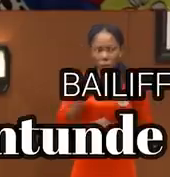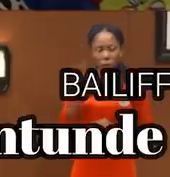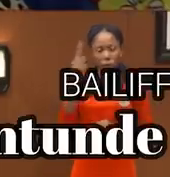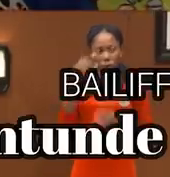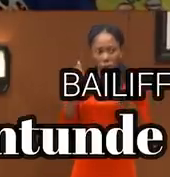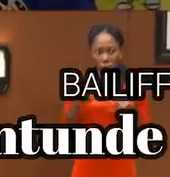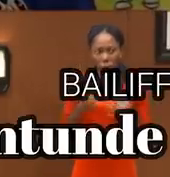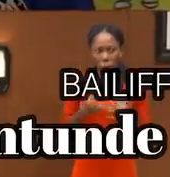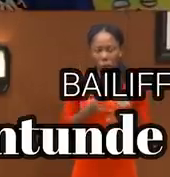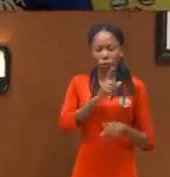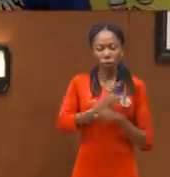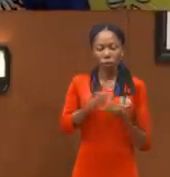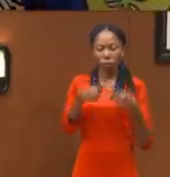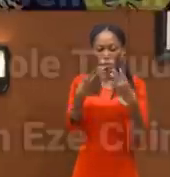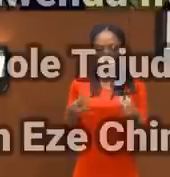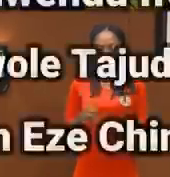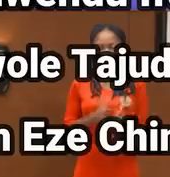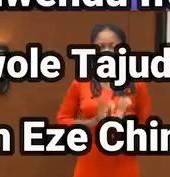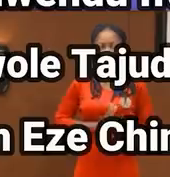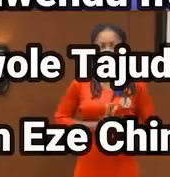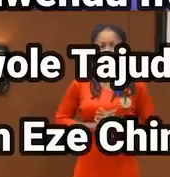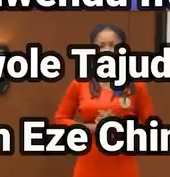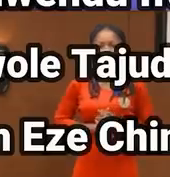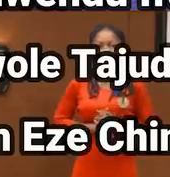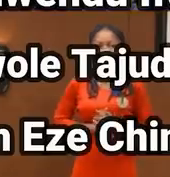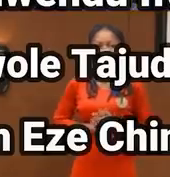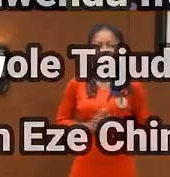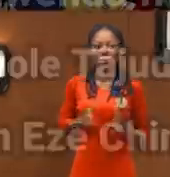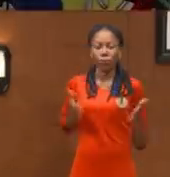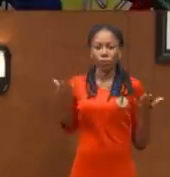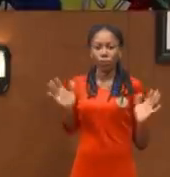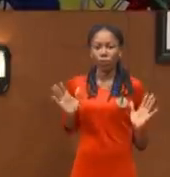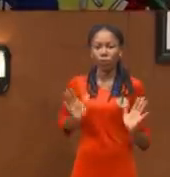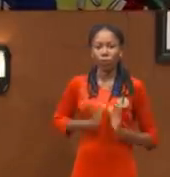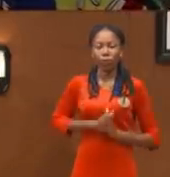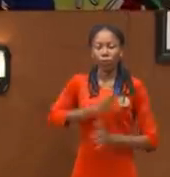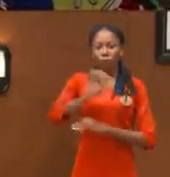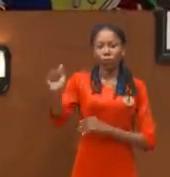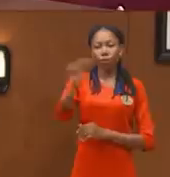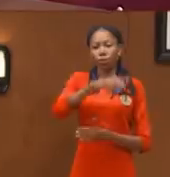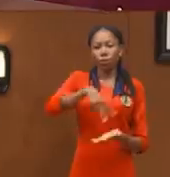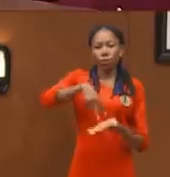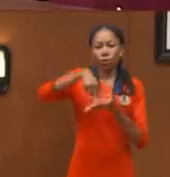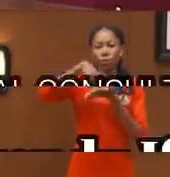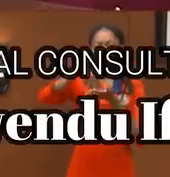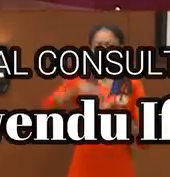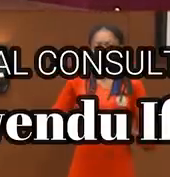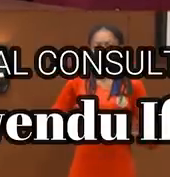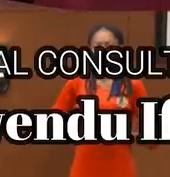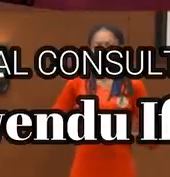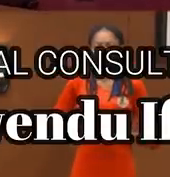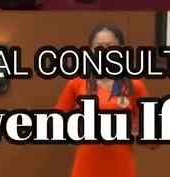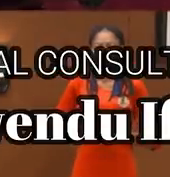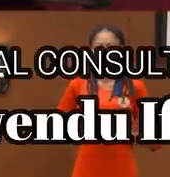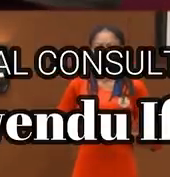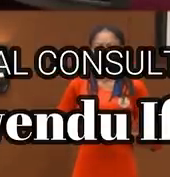now, I'll dismiss the matter. Matter hereby dismissed. All right. Follow the